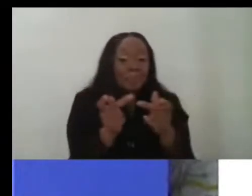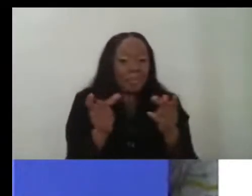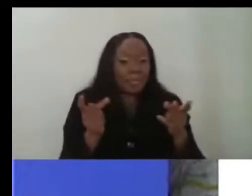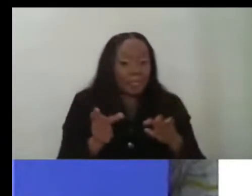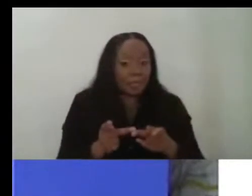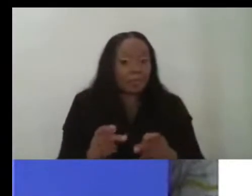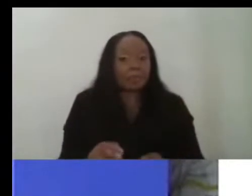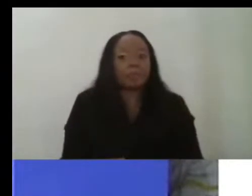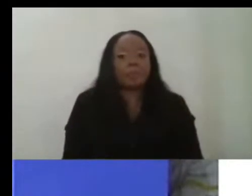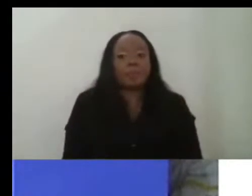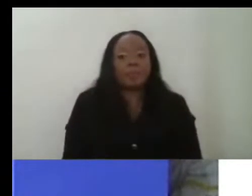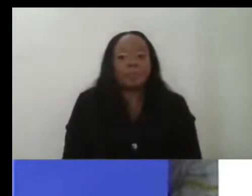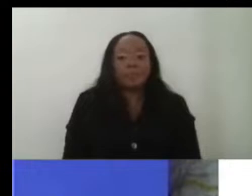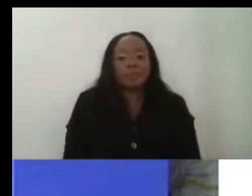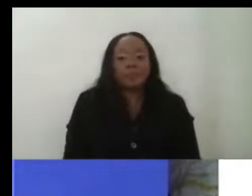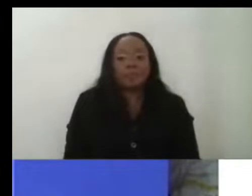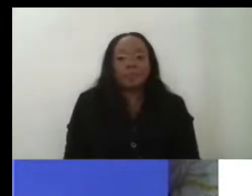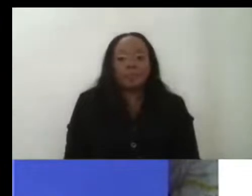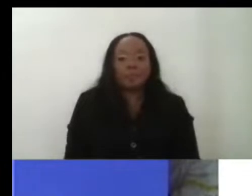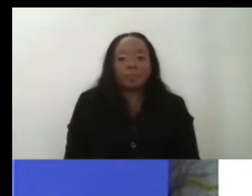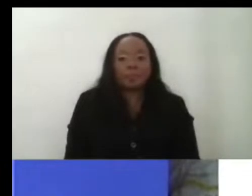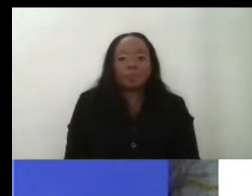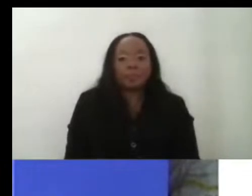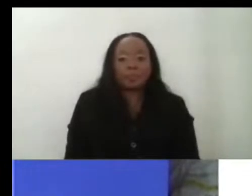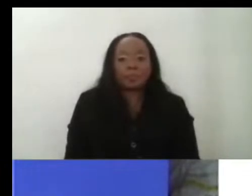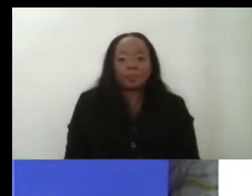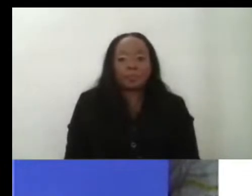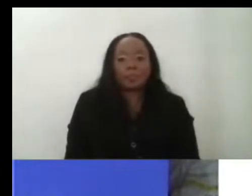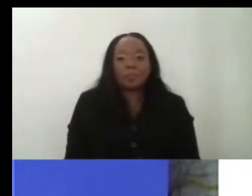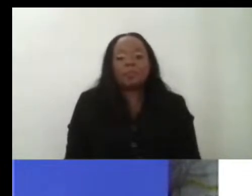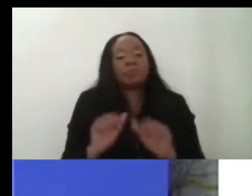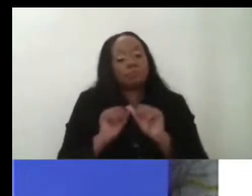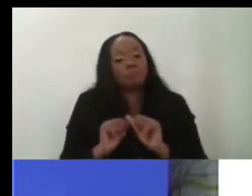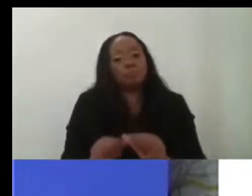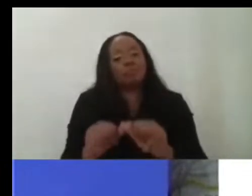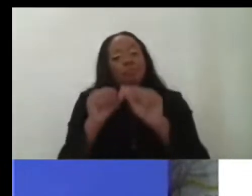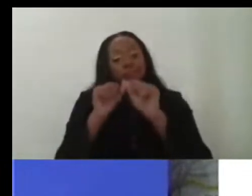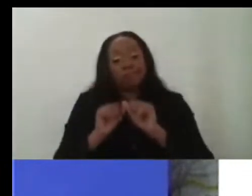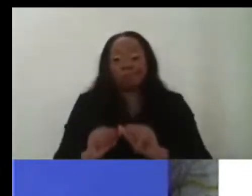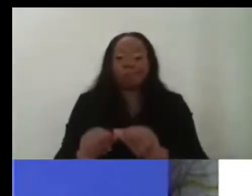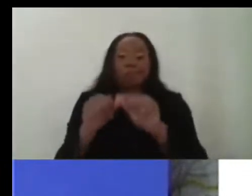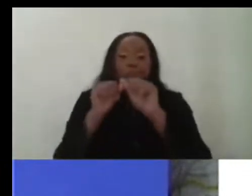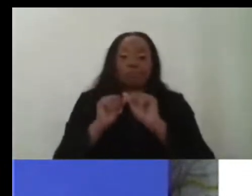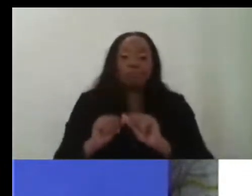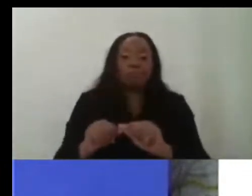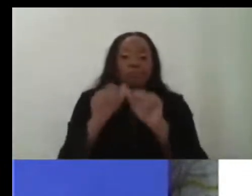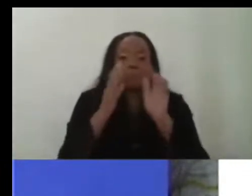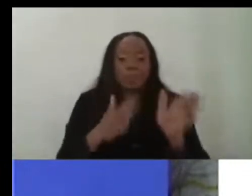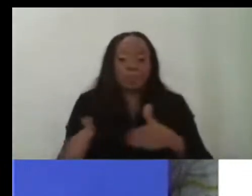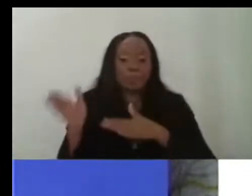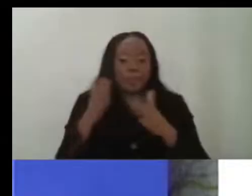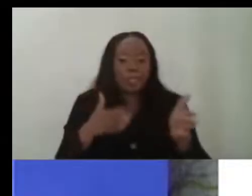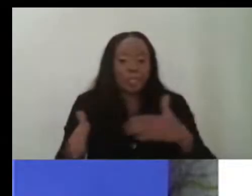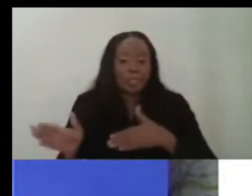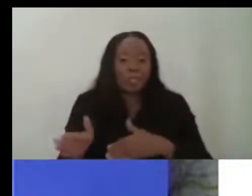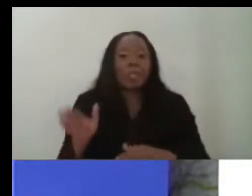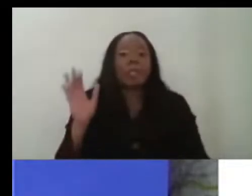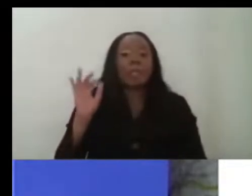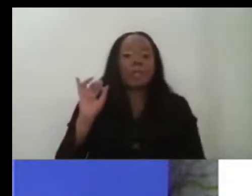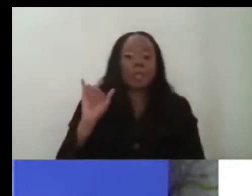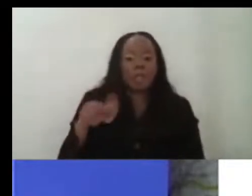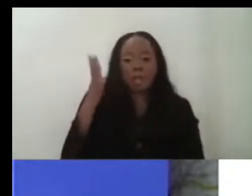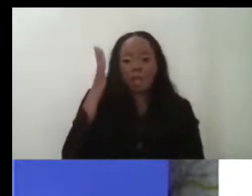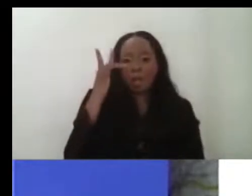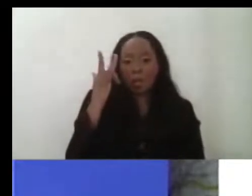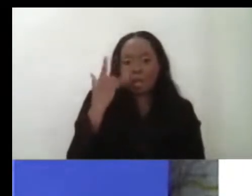and what's not. So it is an ongoing exercise, and hence the reason why earlier I indicated